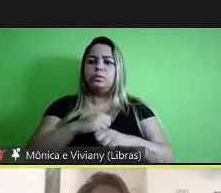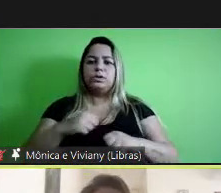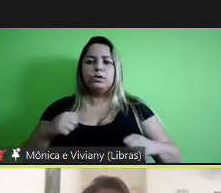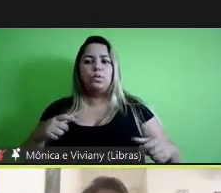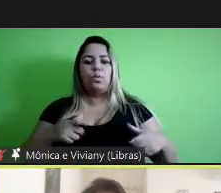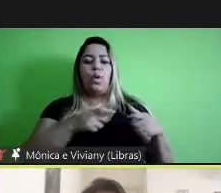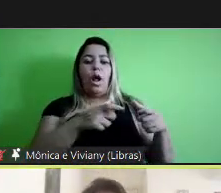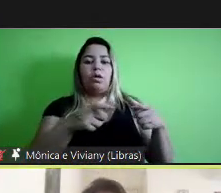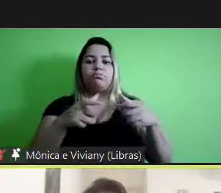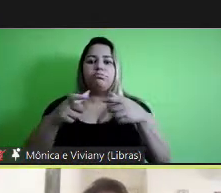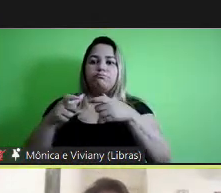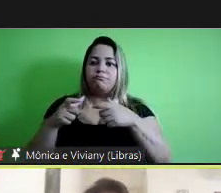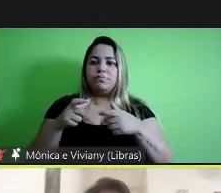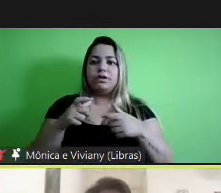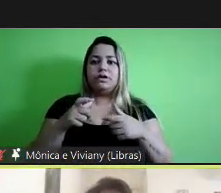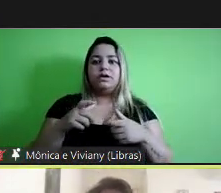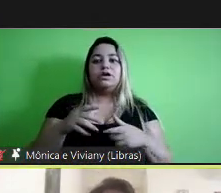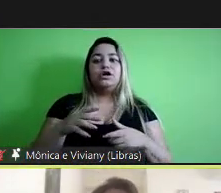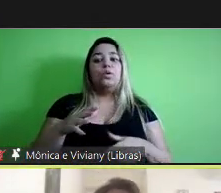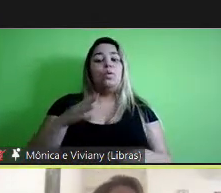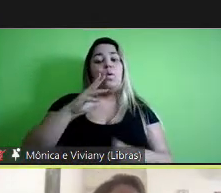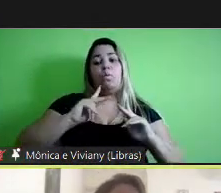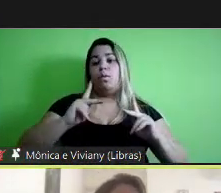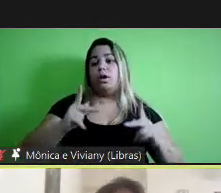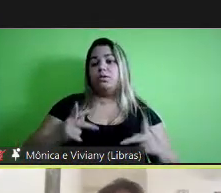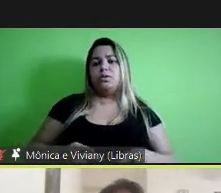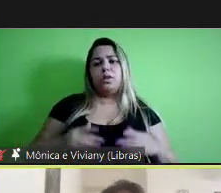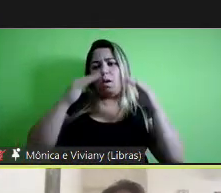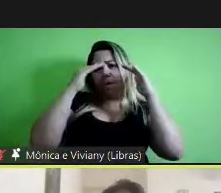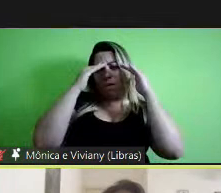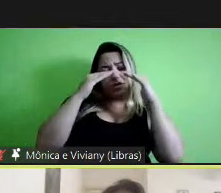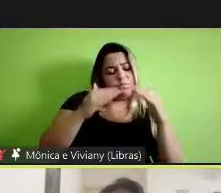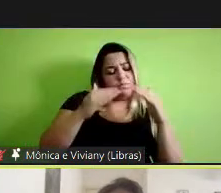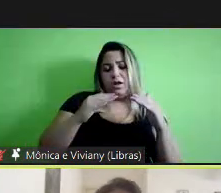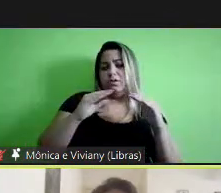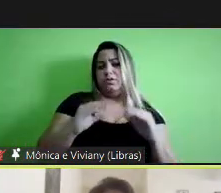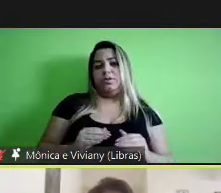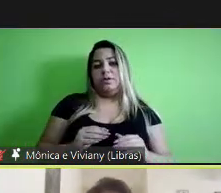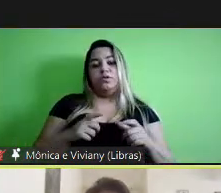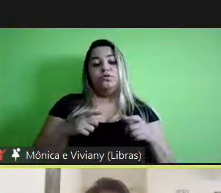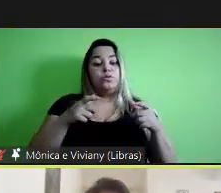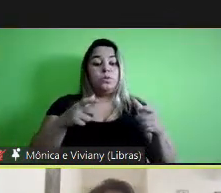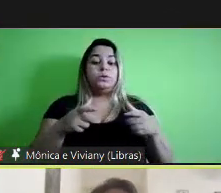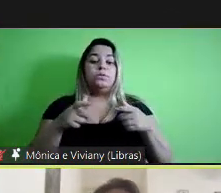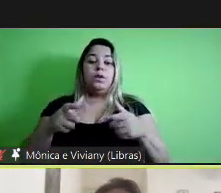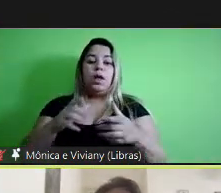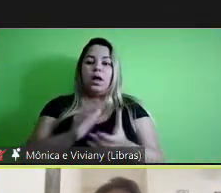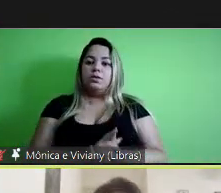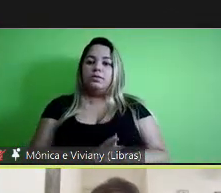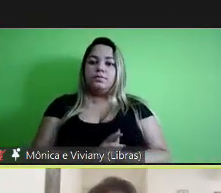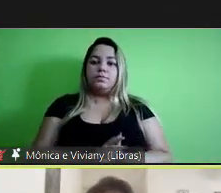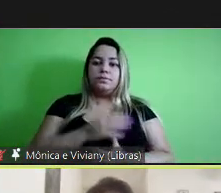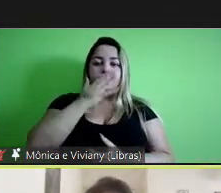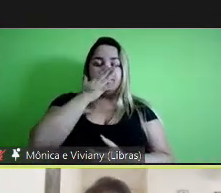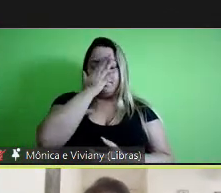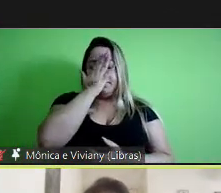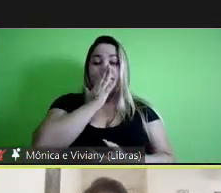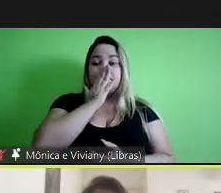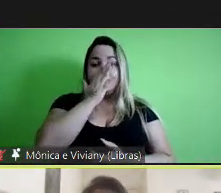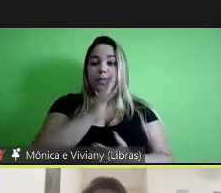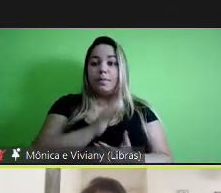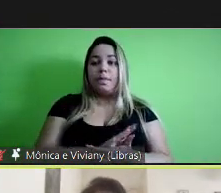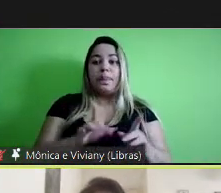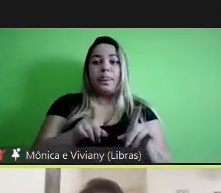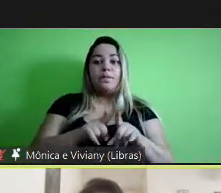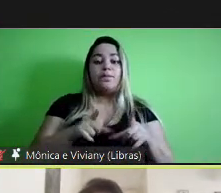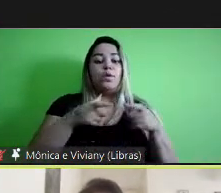from, it has to do with the fact that many wild areas were being invaded and people didn't respect